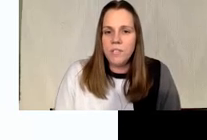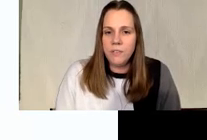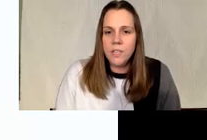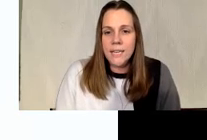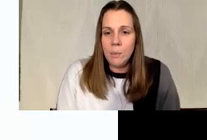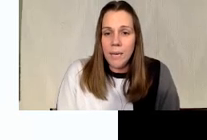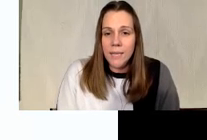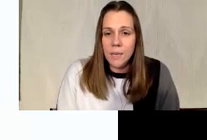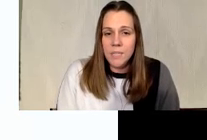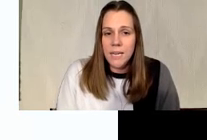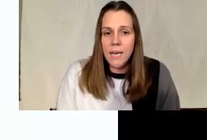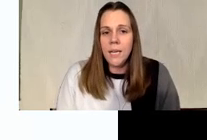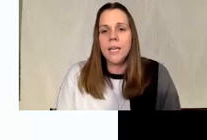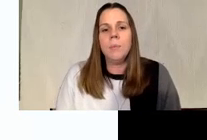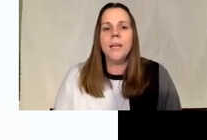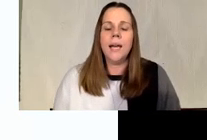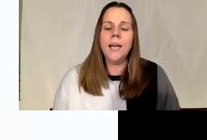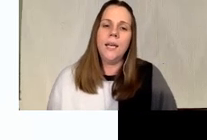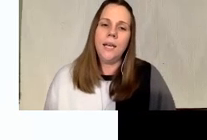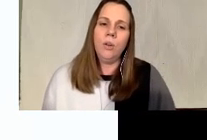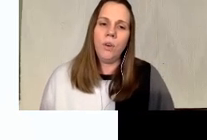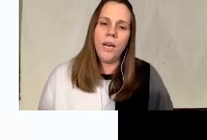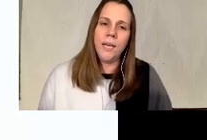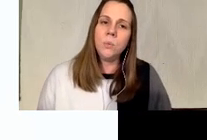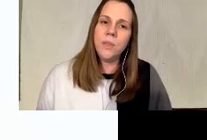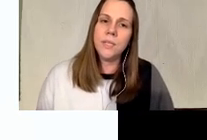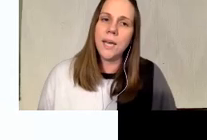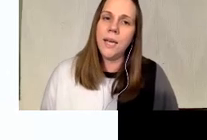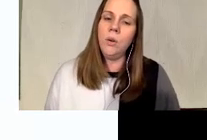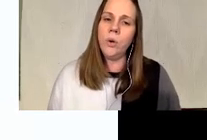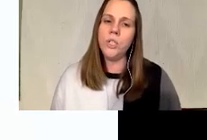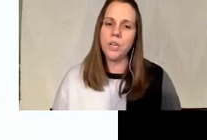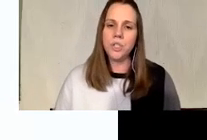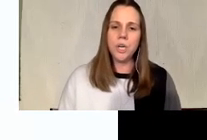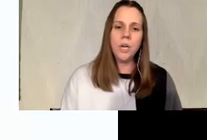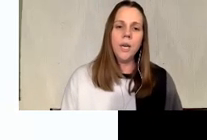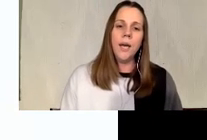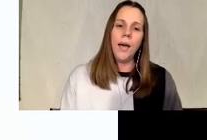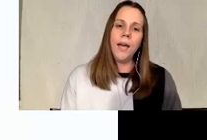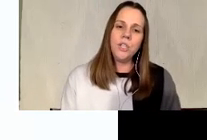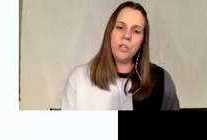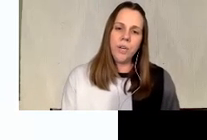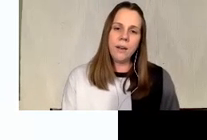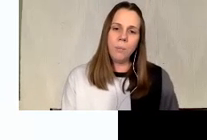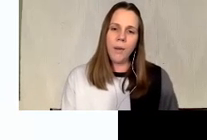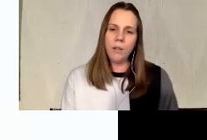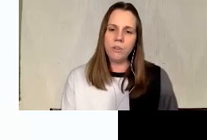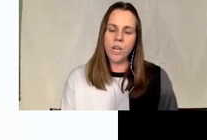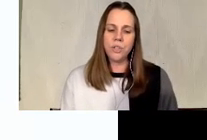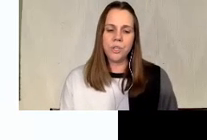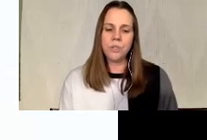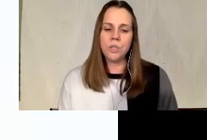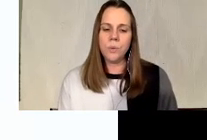who have difficulty imitating can be guided hand over hand with a sign or a gesture, and children can compare